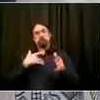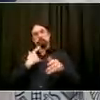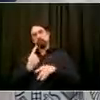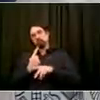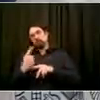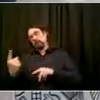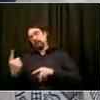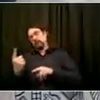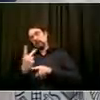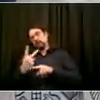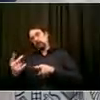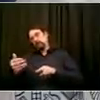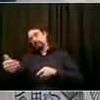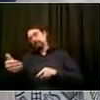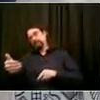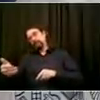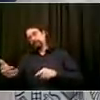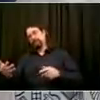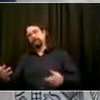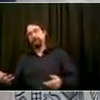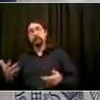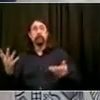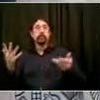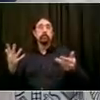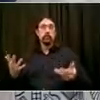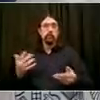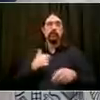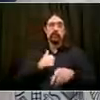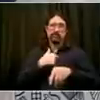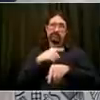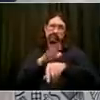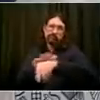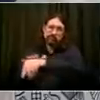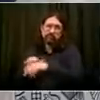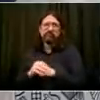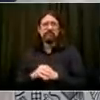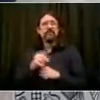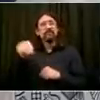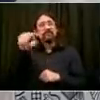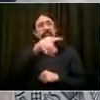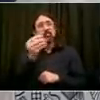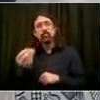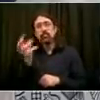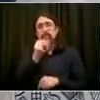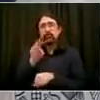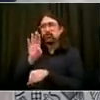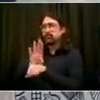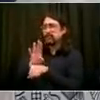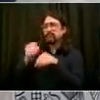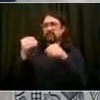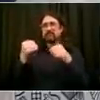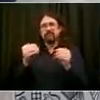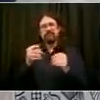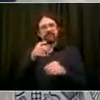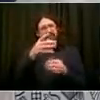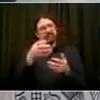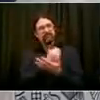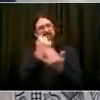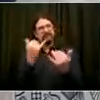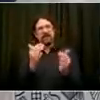I hope for them the very best in the meantime, and that they can do anything they can to tide over. We'll help them in any